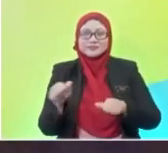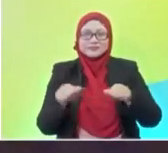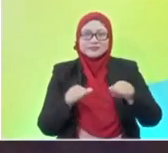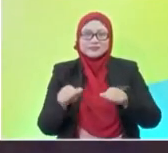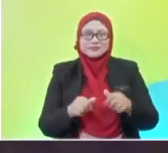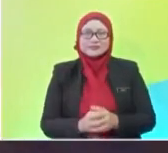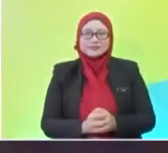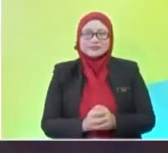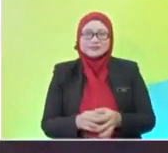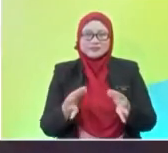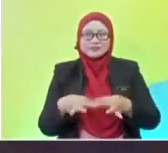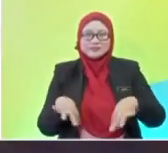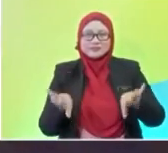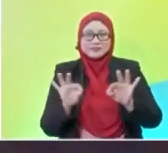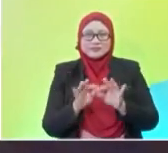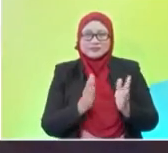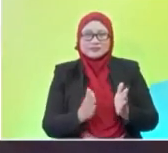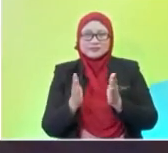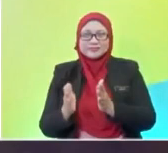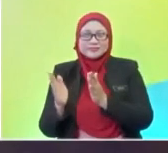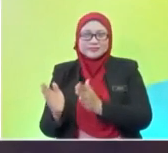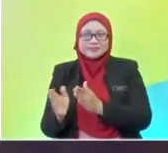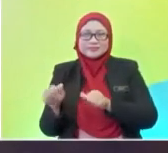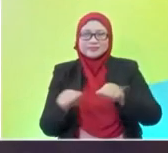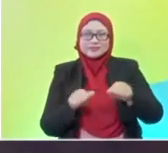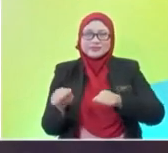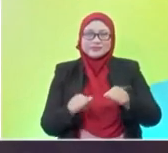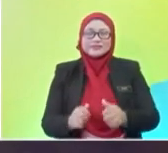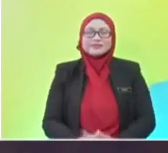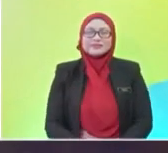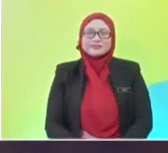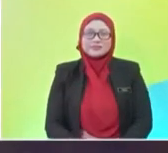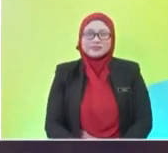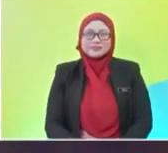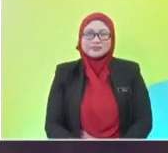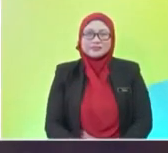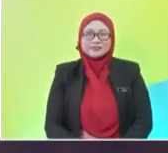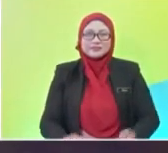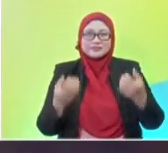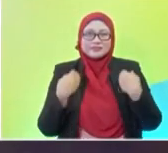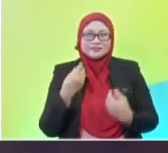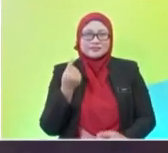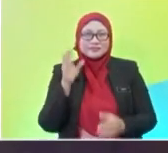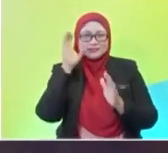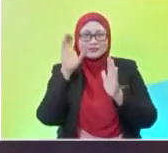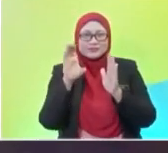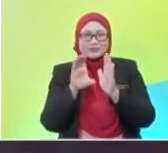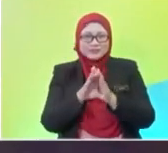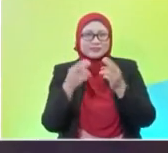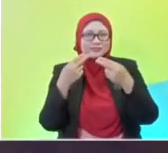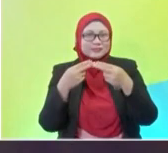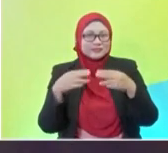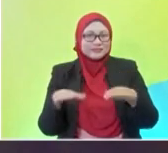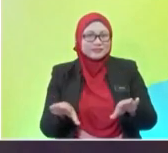a story sequencing activity. Okay. Okay. There are a few pictures missing in